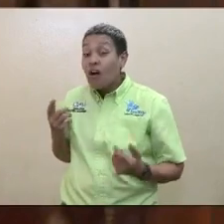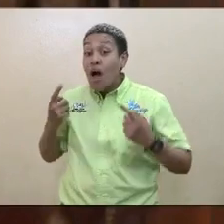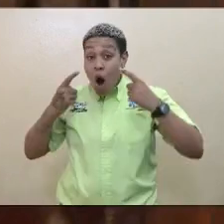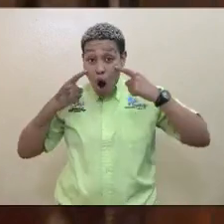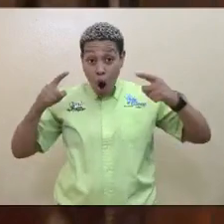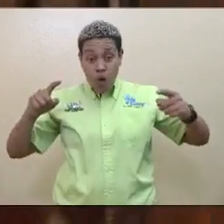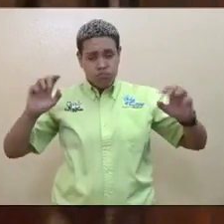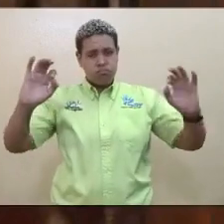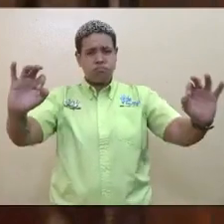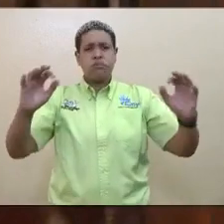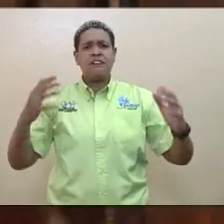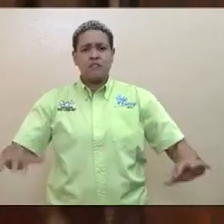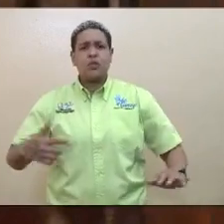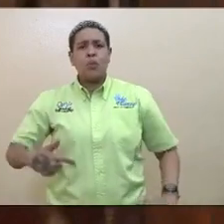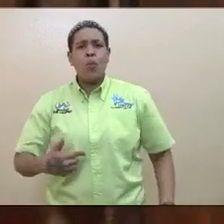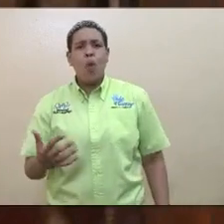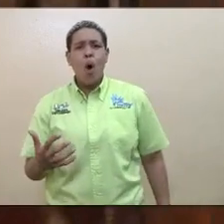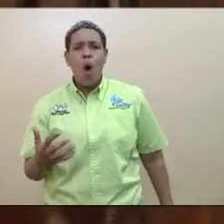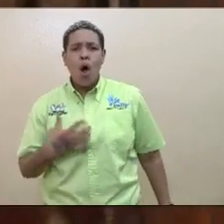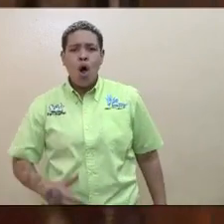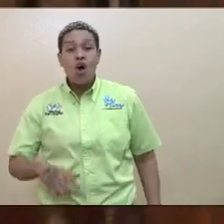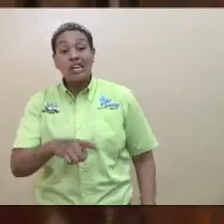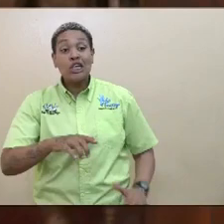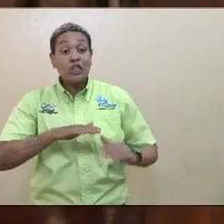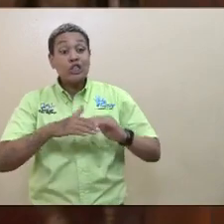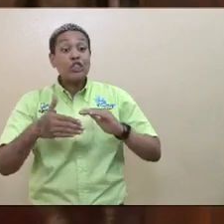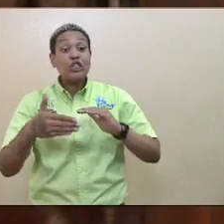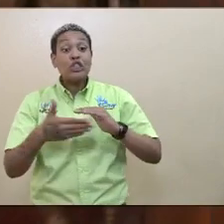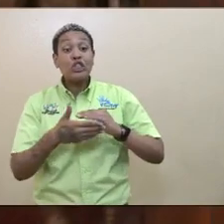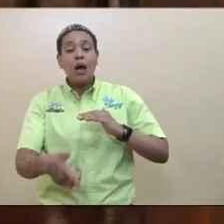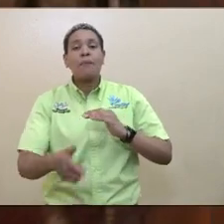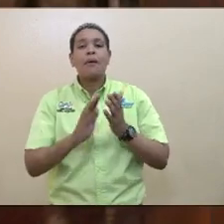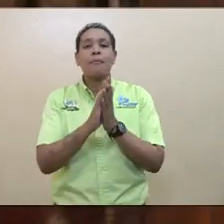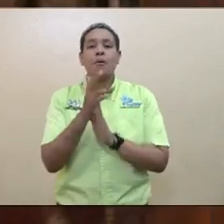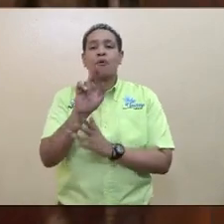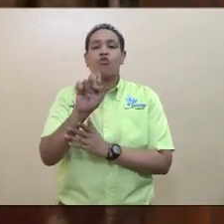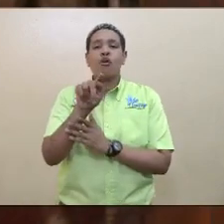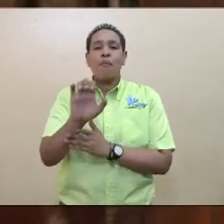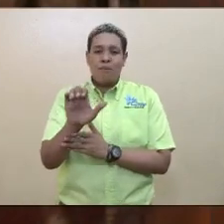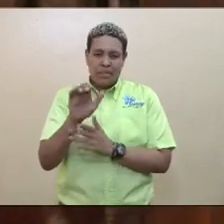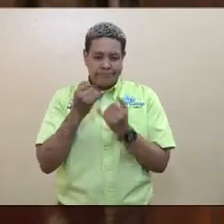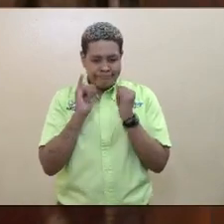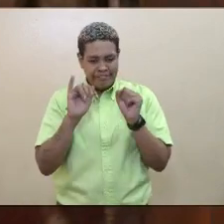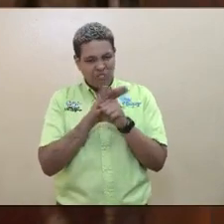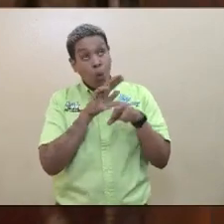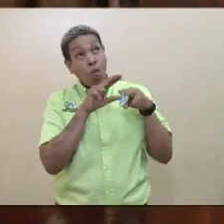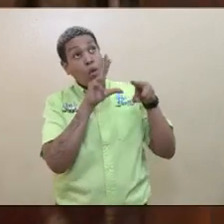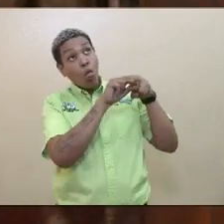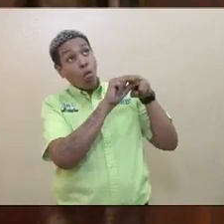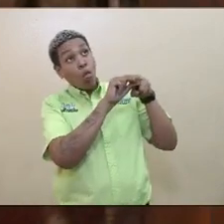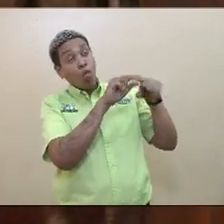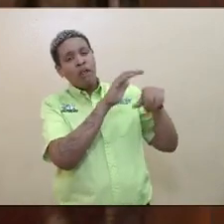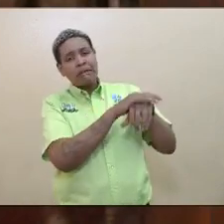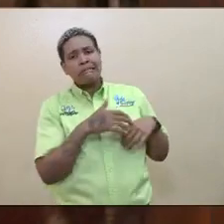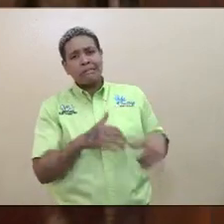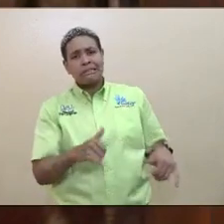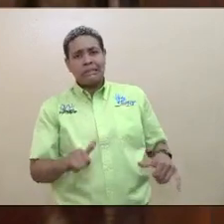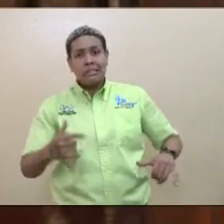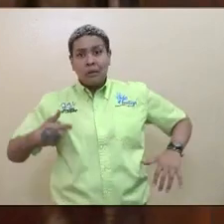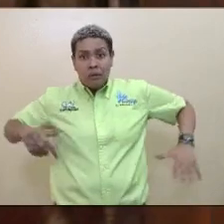outcome which we all want, Jamaica as a republic. We can't take on the